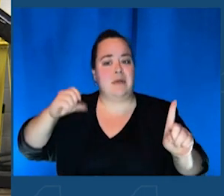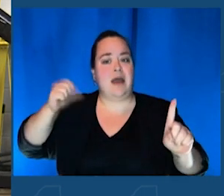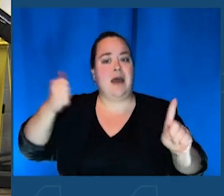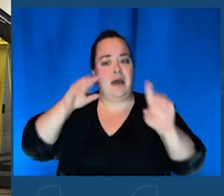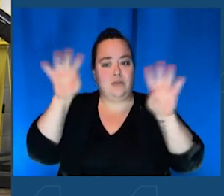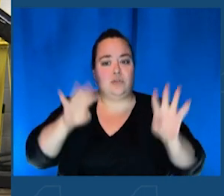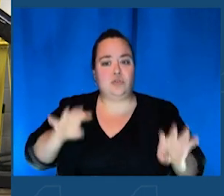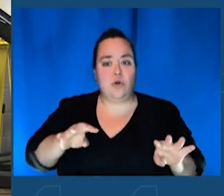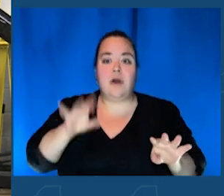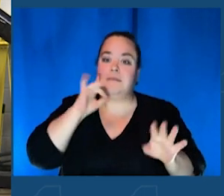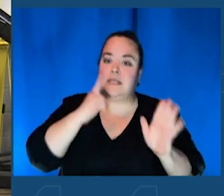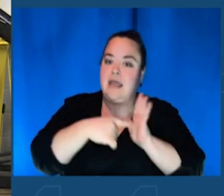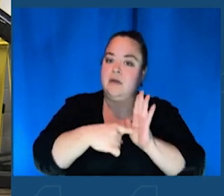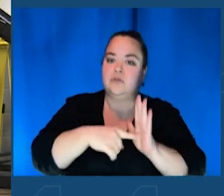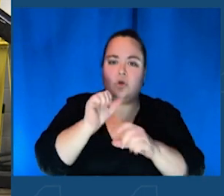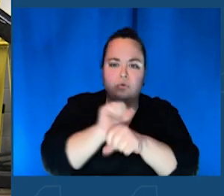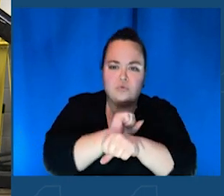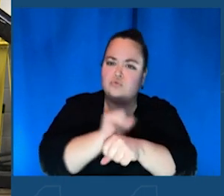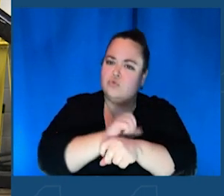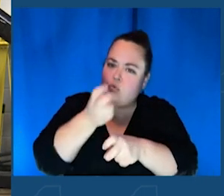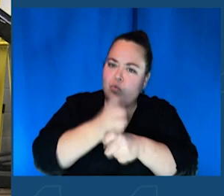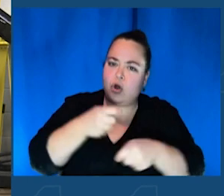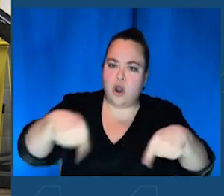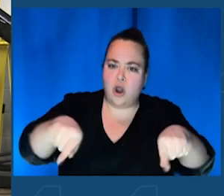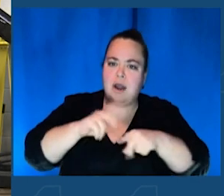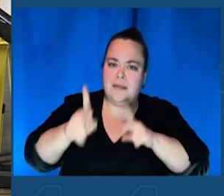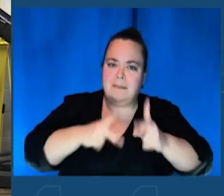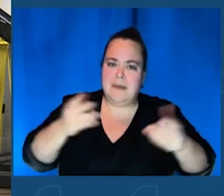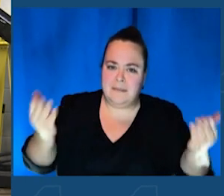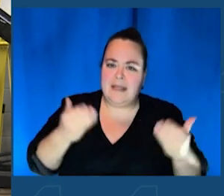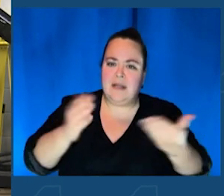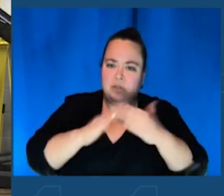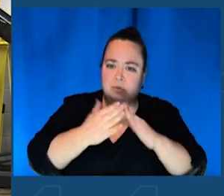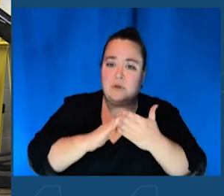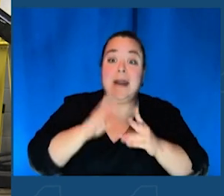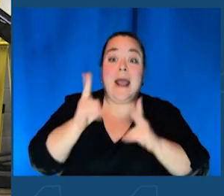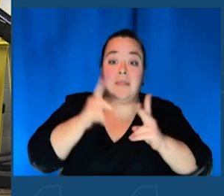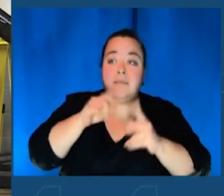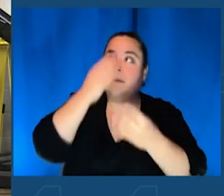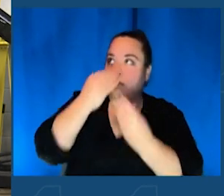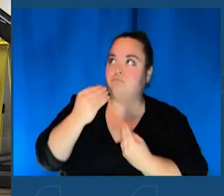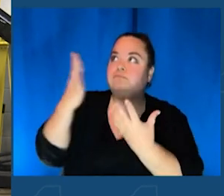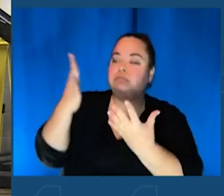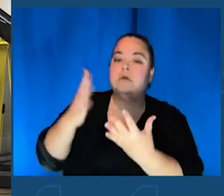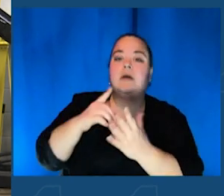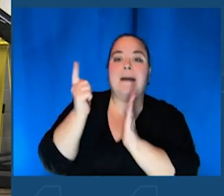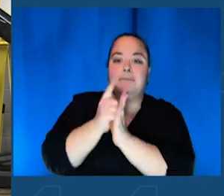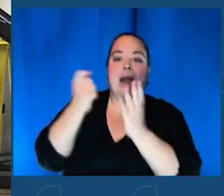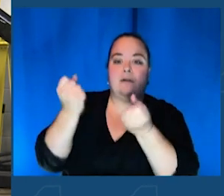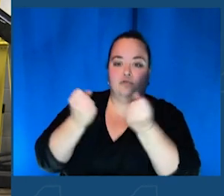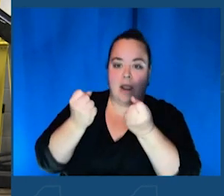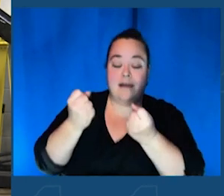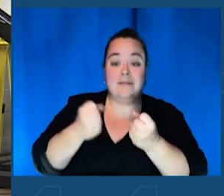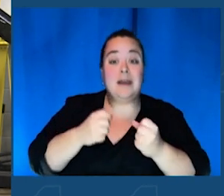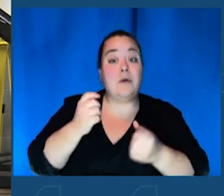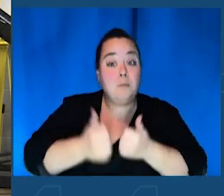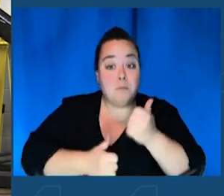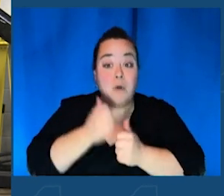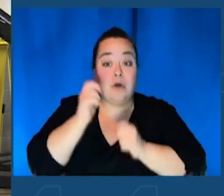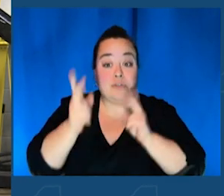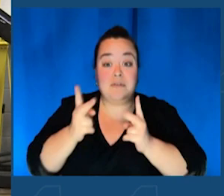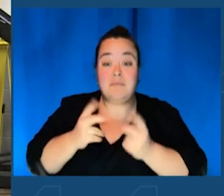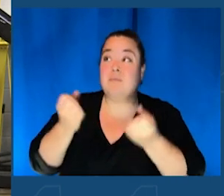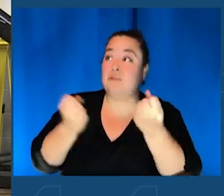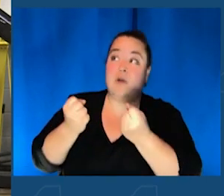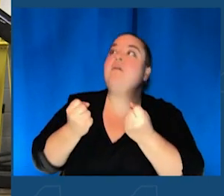work of the people in this community and those who listened to the driving ban. The vast majority of our residents stayed home, and